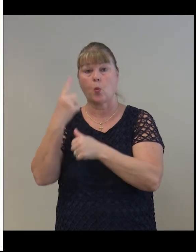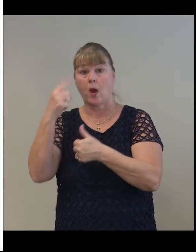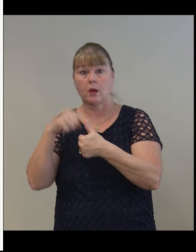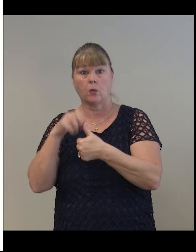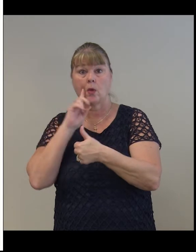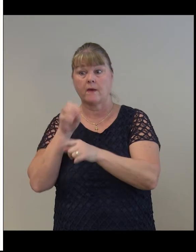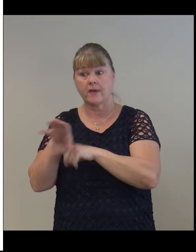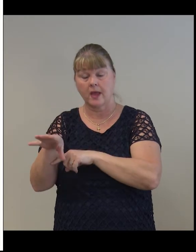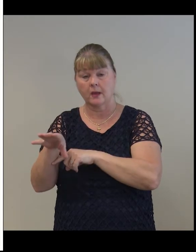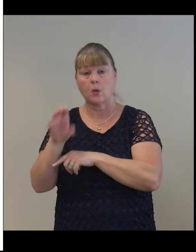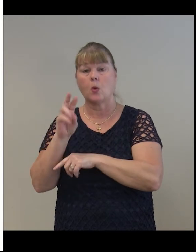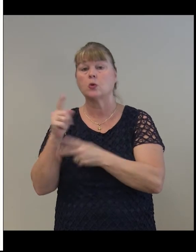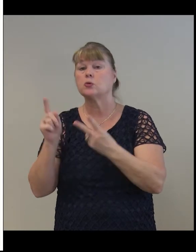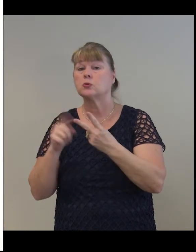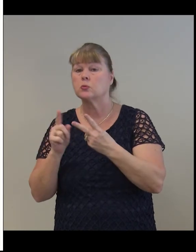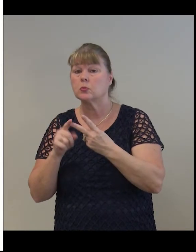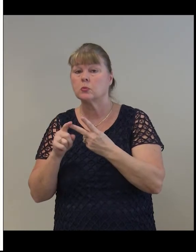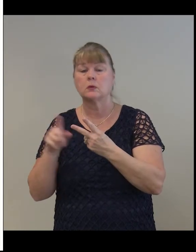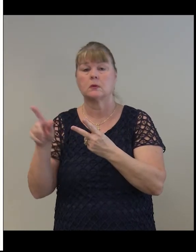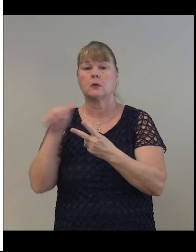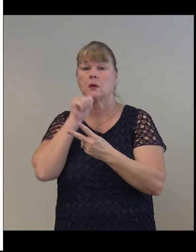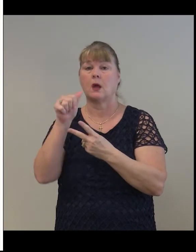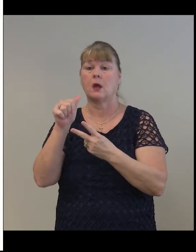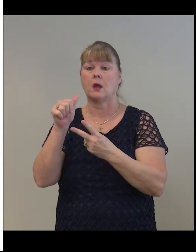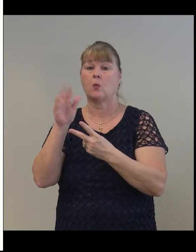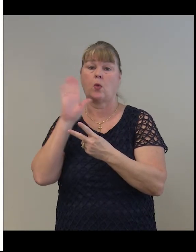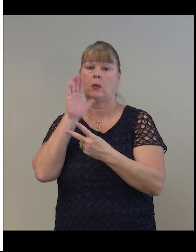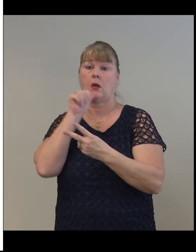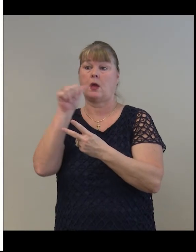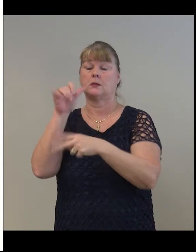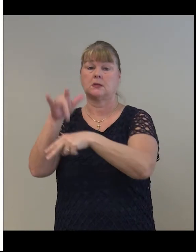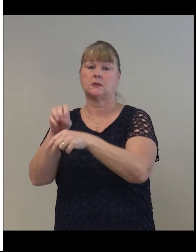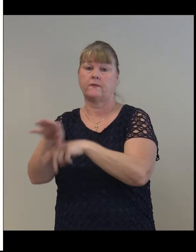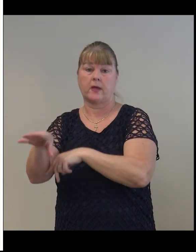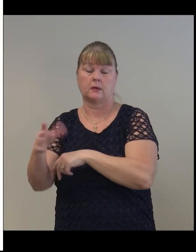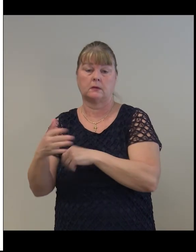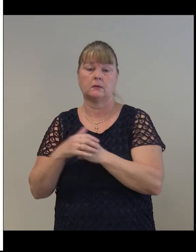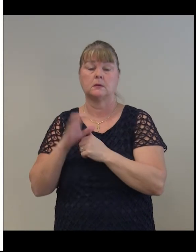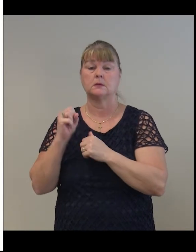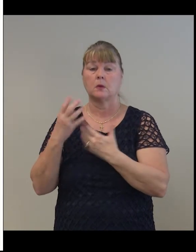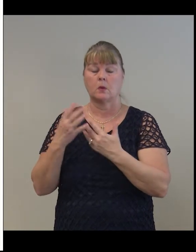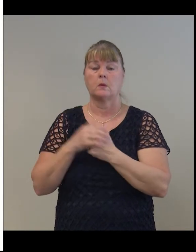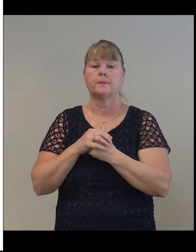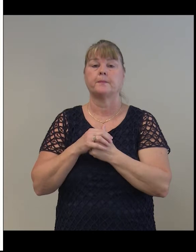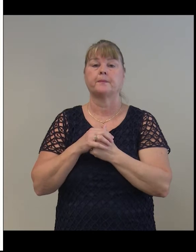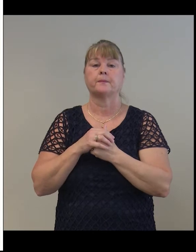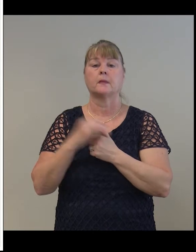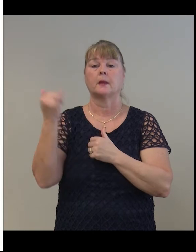one, is going to be affected, or two, is not going to be affected. So,